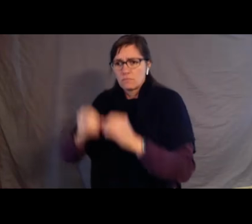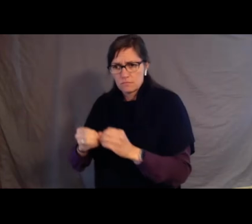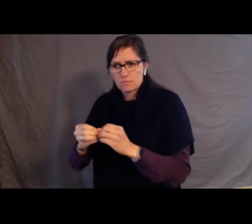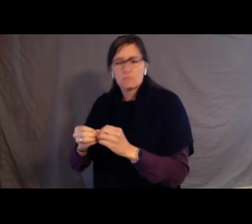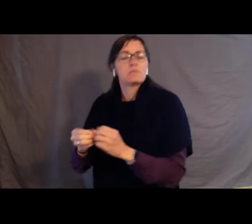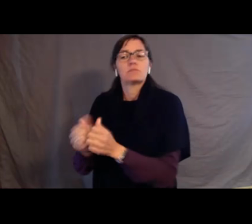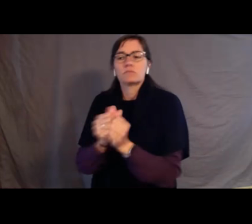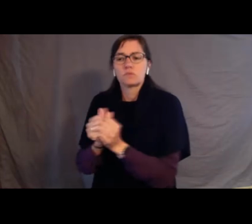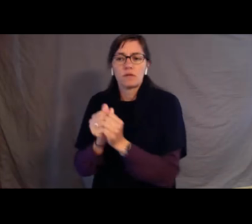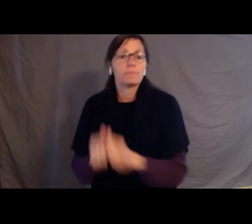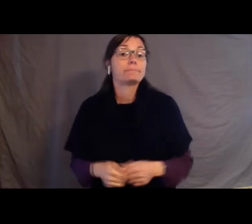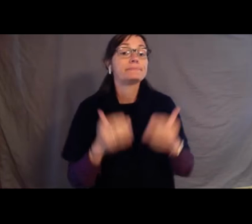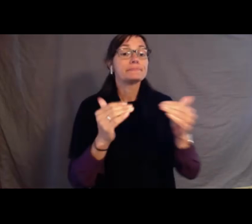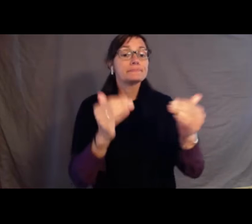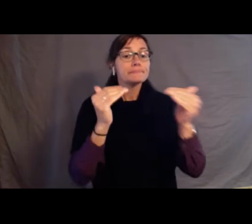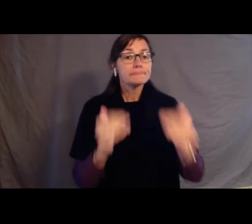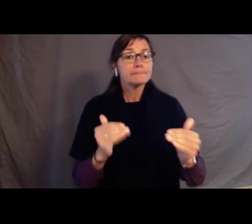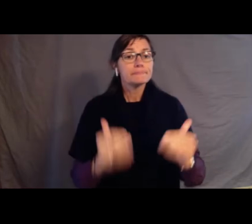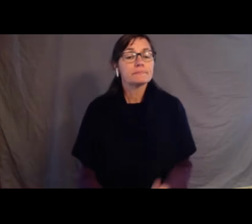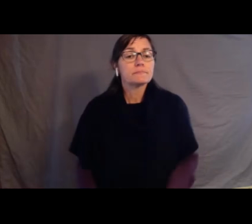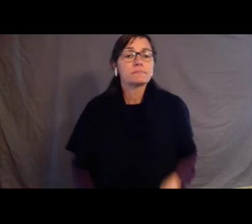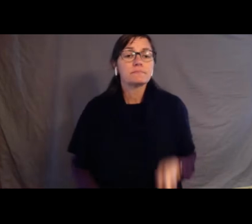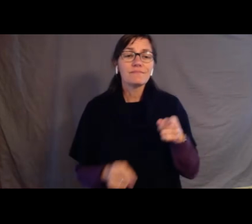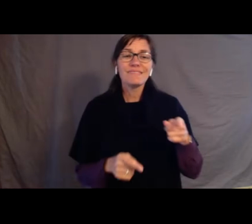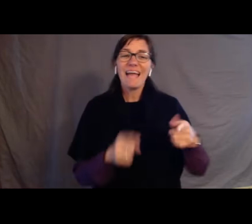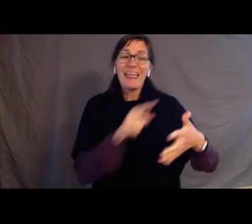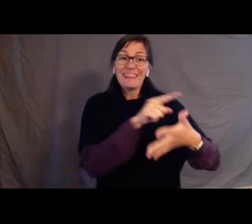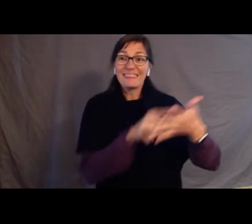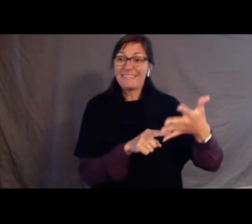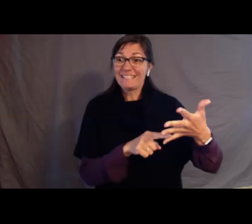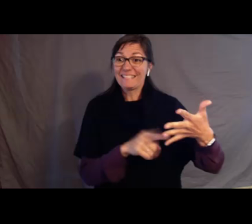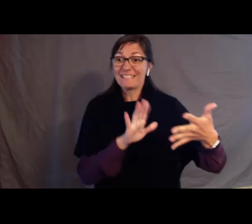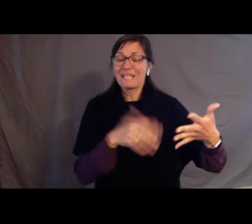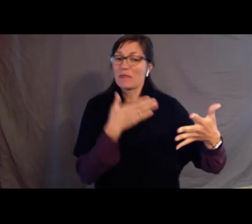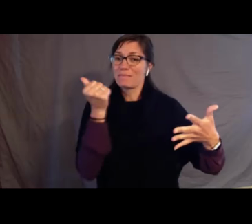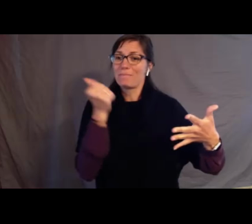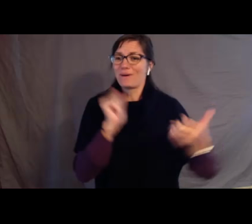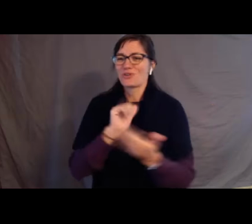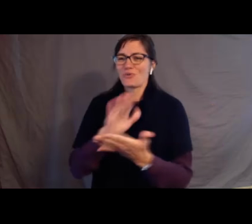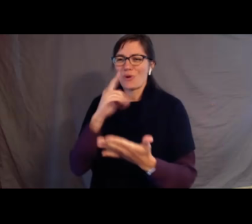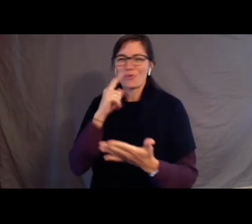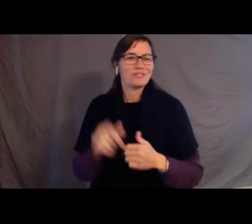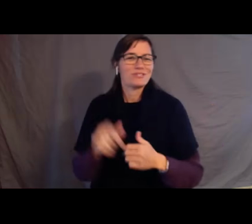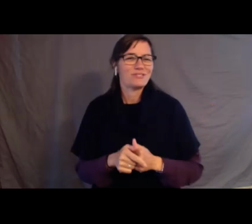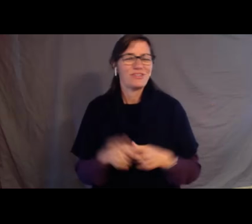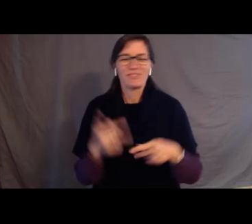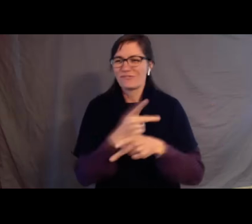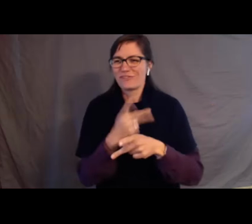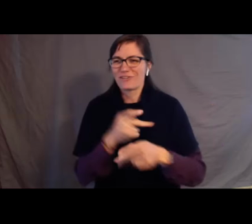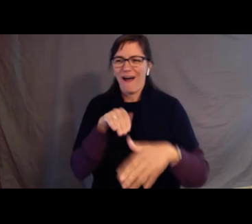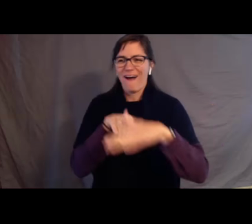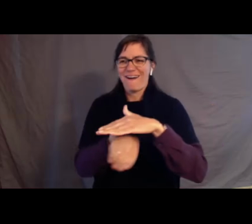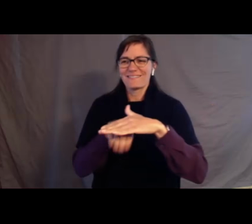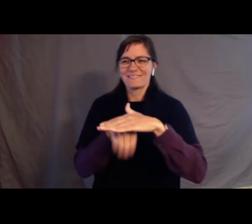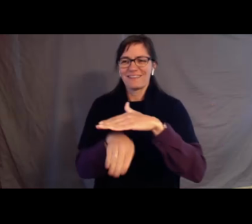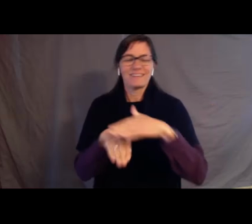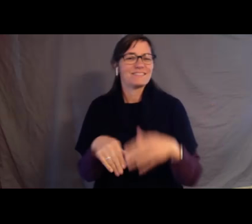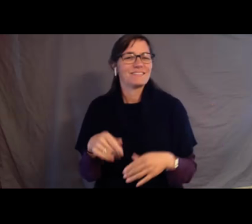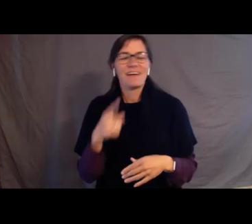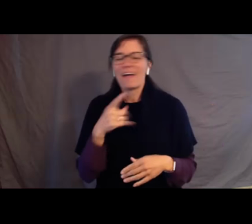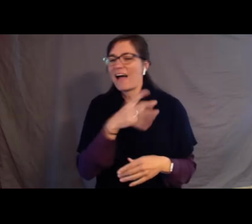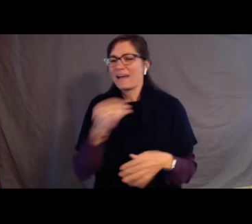Now, these are sort of your, I would say, your best friends on the team when it comes to determining access modes and the decision-making